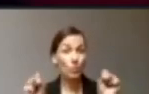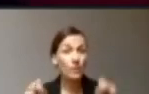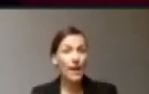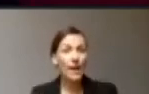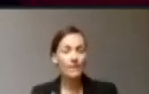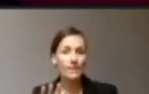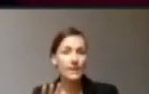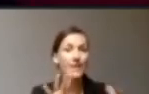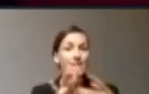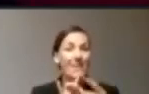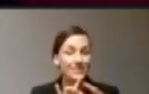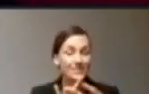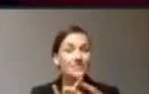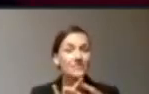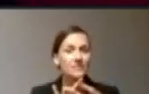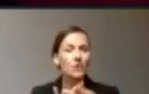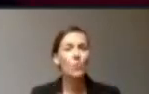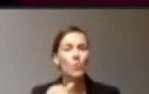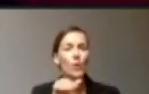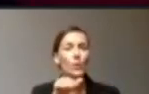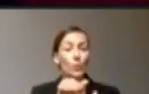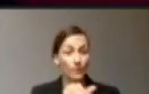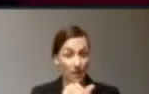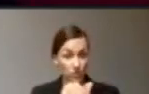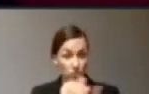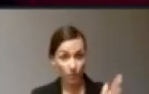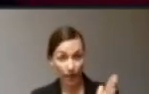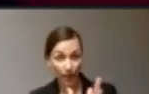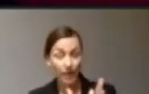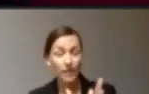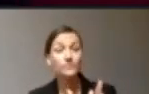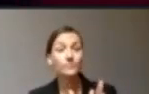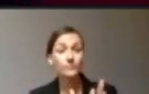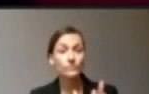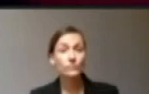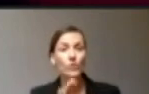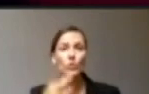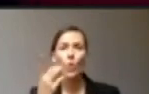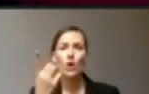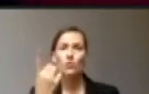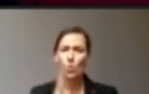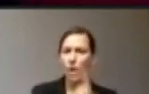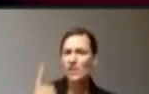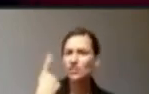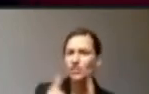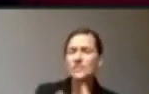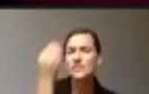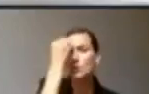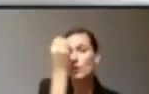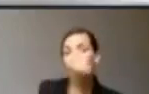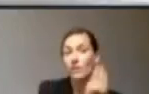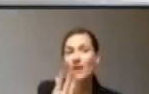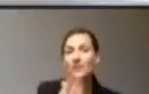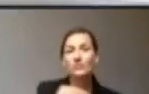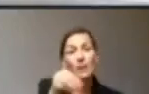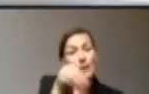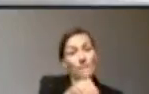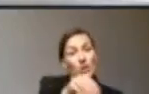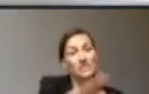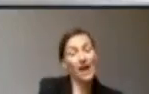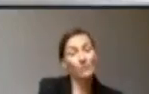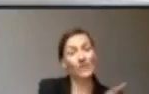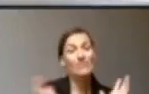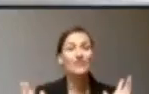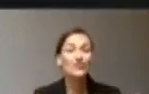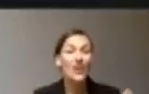connect with us. So let me remind you, you can put your questions or information in the chat on Facebook.